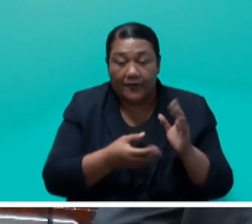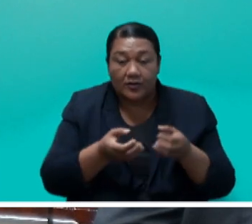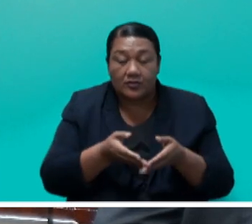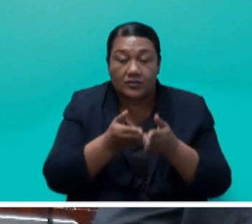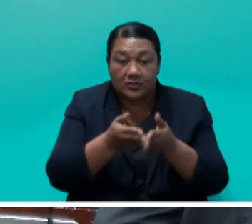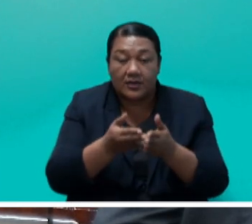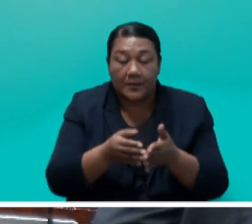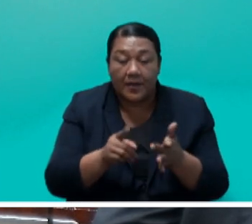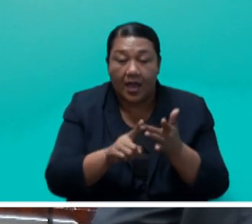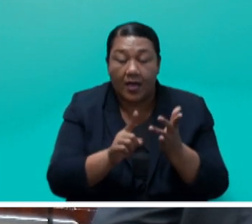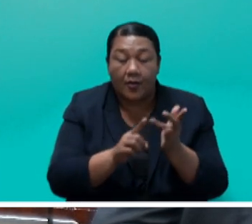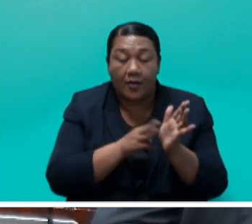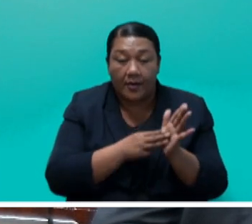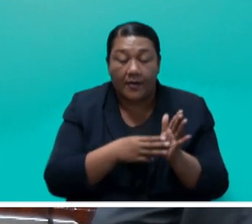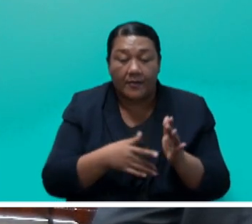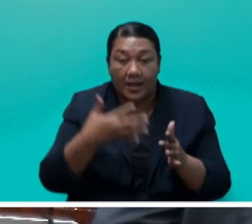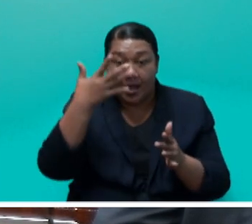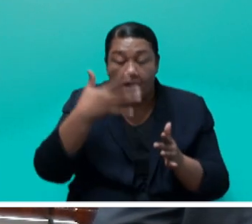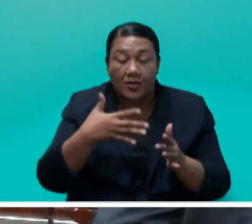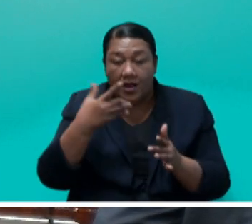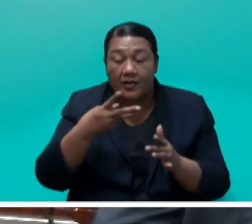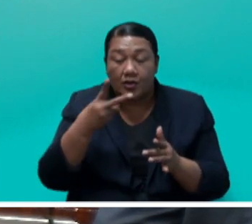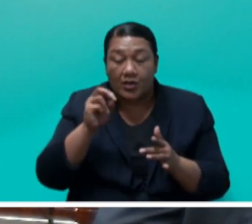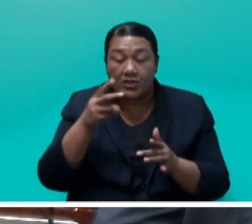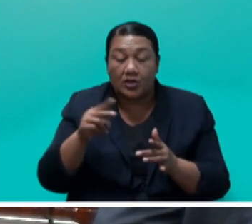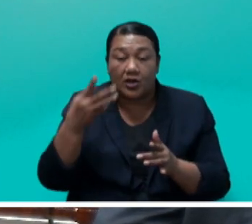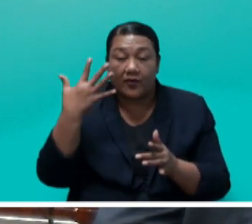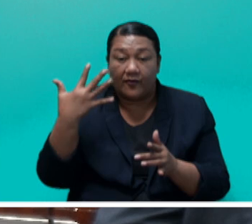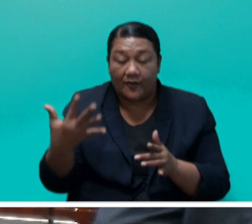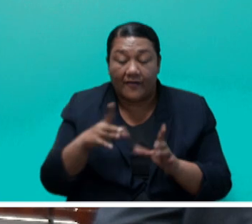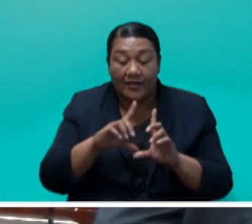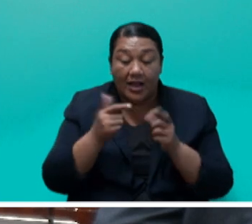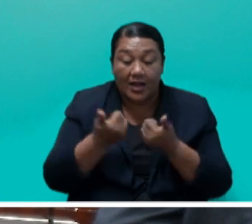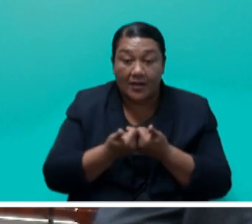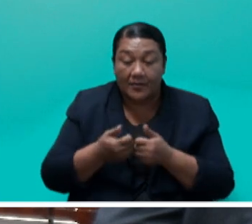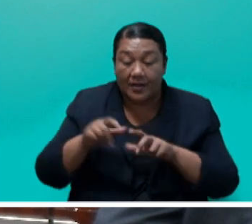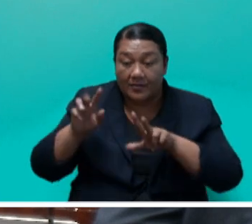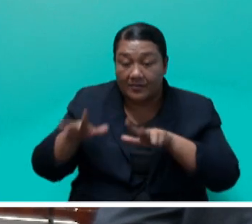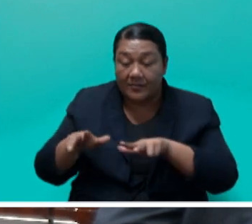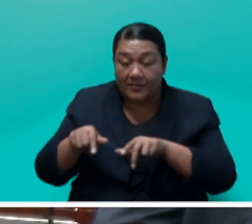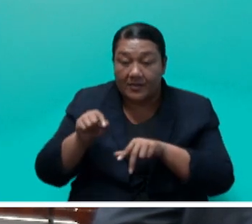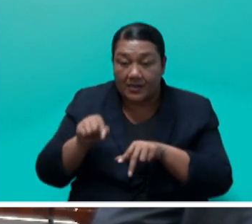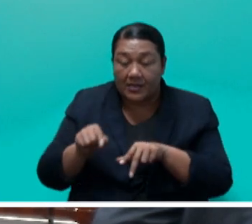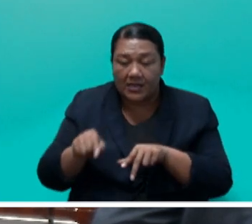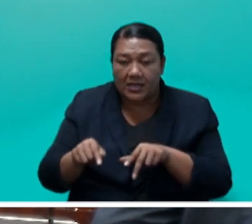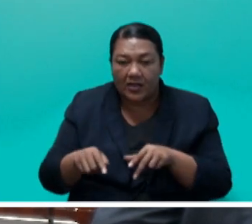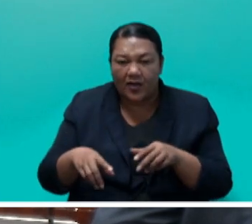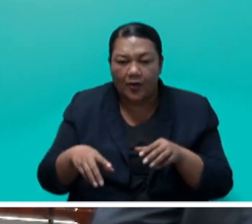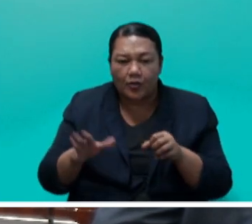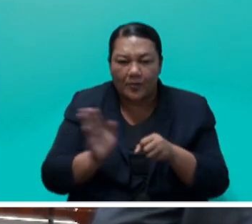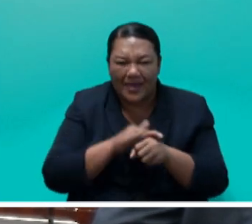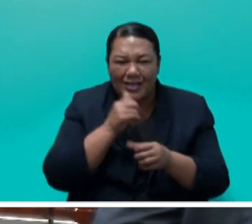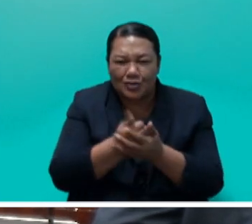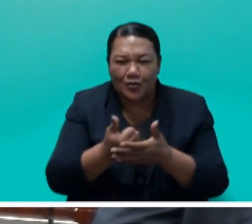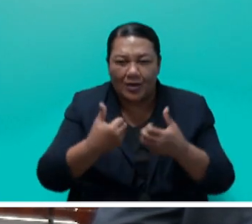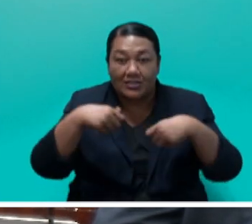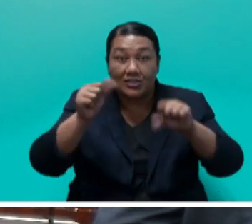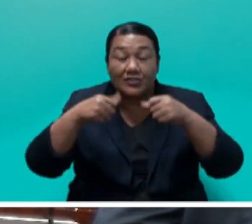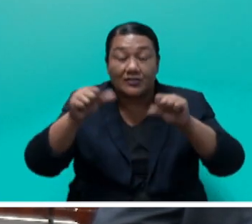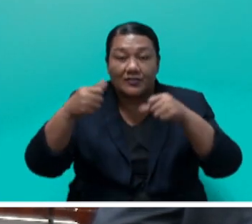IMO will culminate in 2025 in agreement of a basket of measures to achieve the IMO's